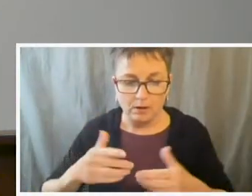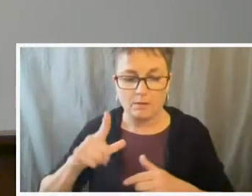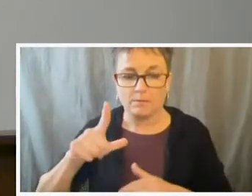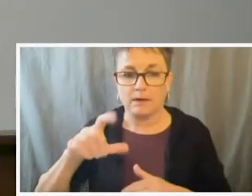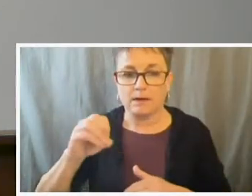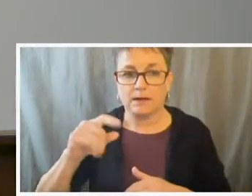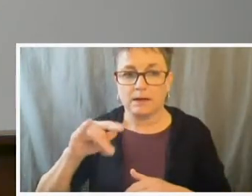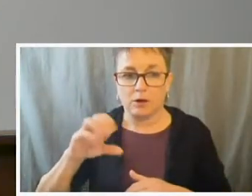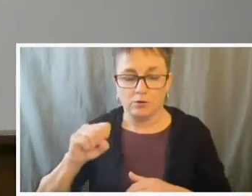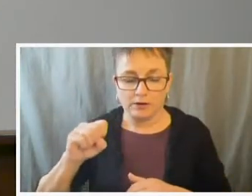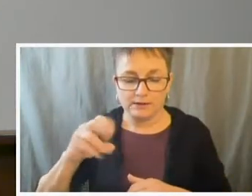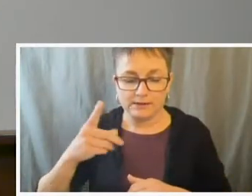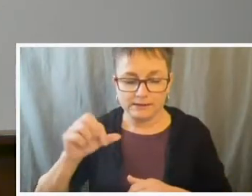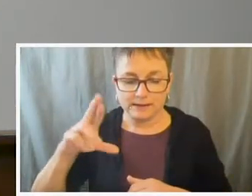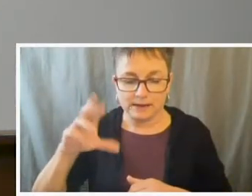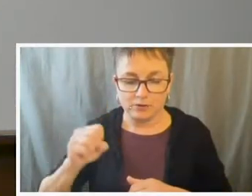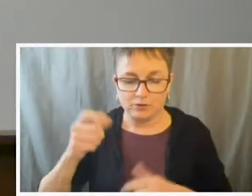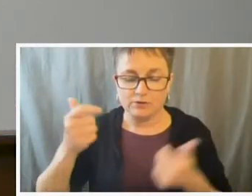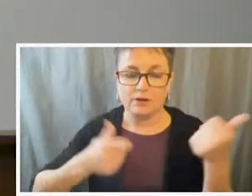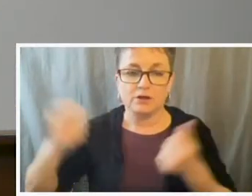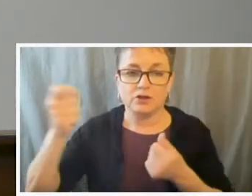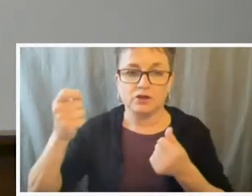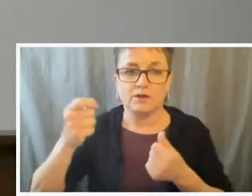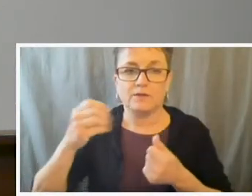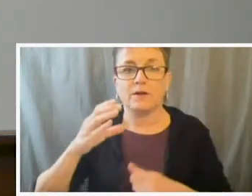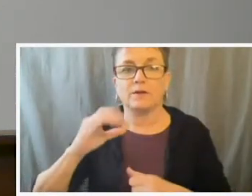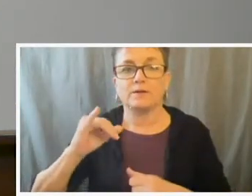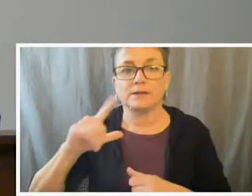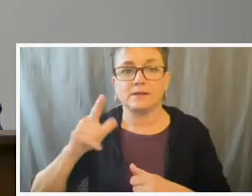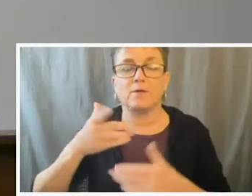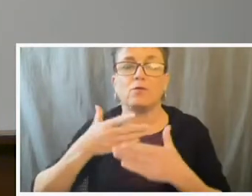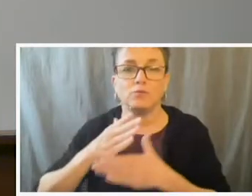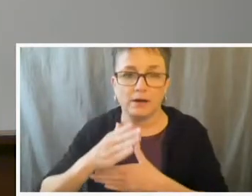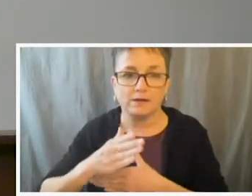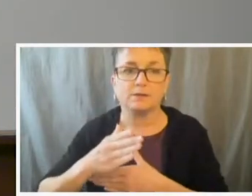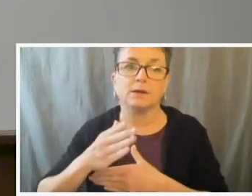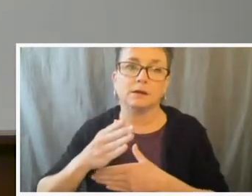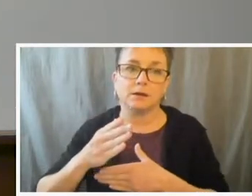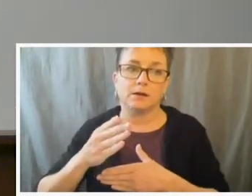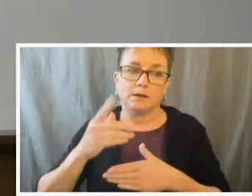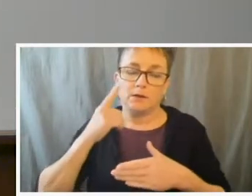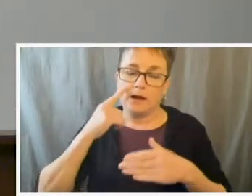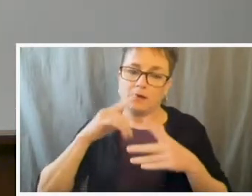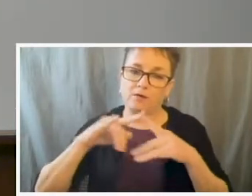of Civil Rights and Diversity Programs, to commence today's forum.